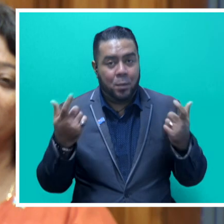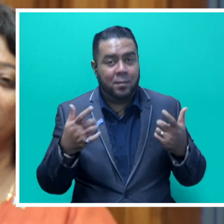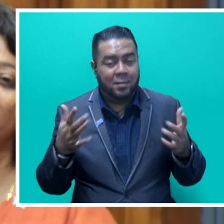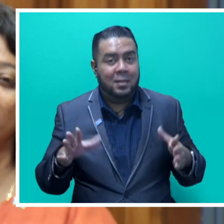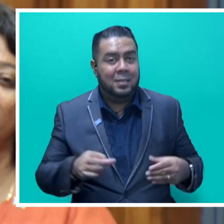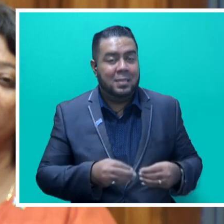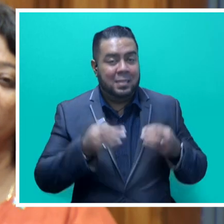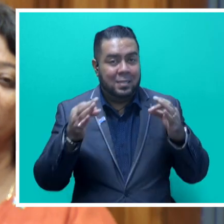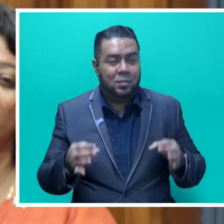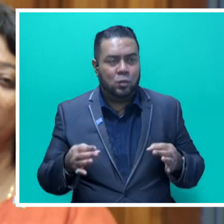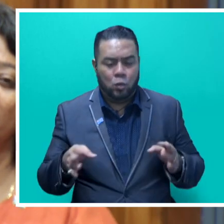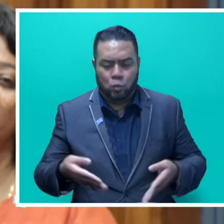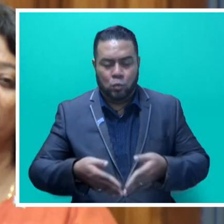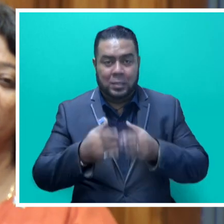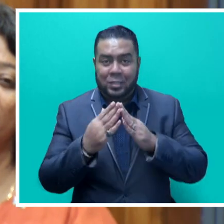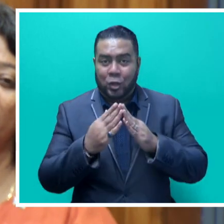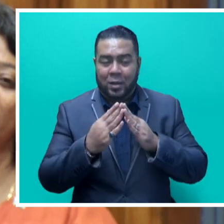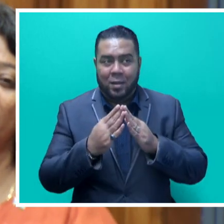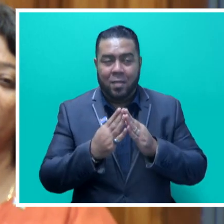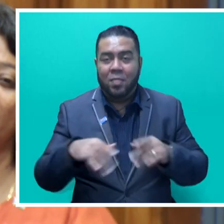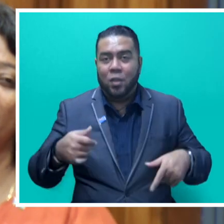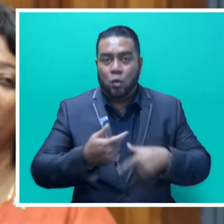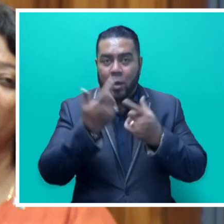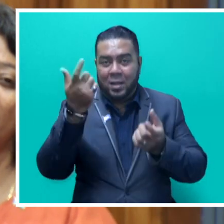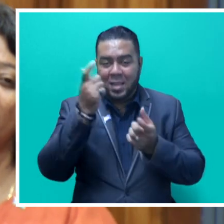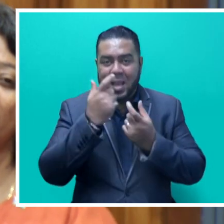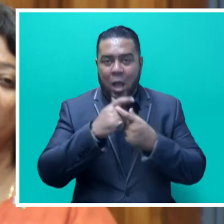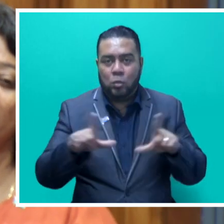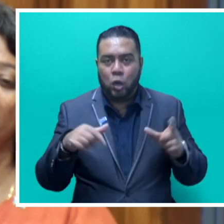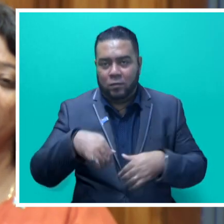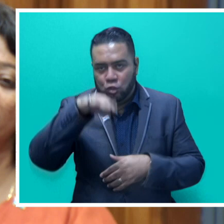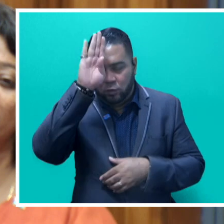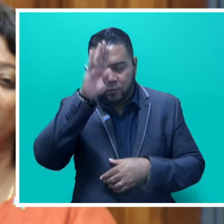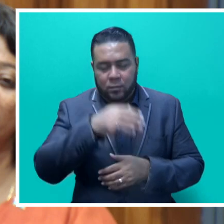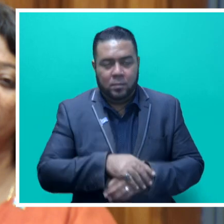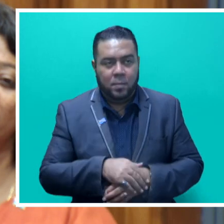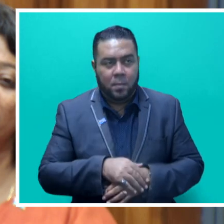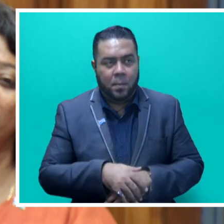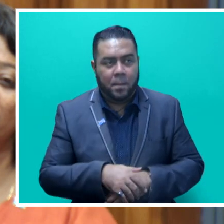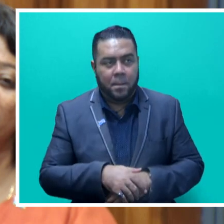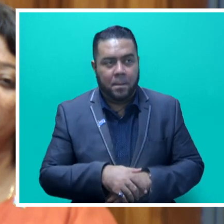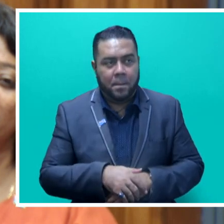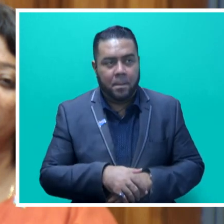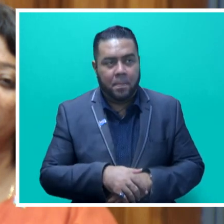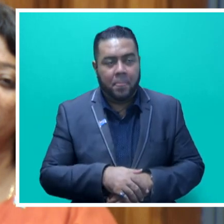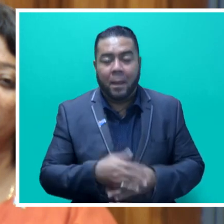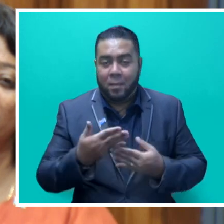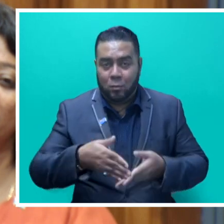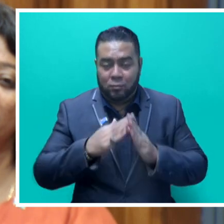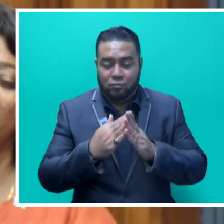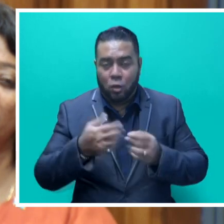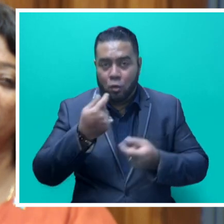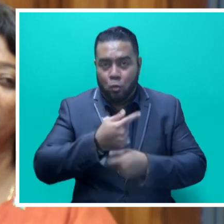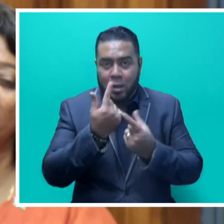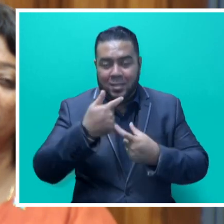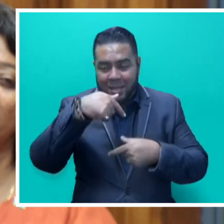to restore the Mbosilewa Turanga, traditionally the apex of the Vanua. Indeed, the restoration of the Great Council of Chiefs